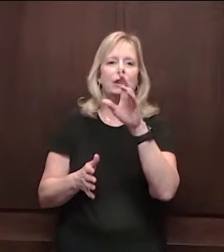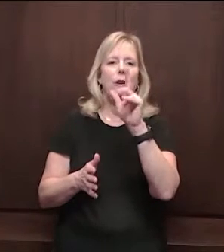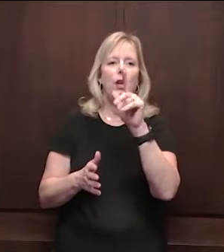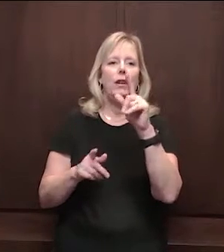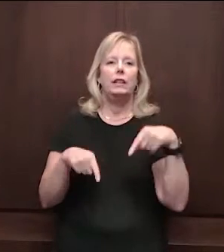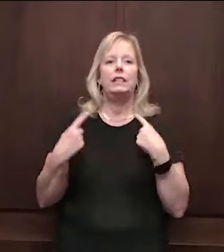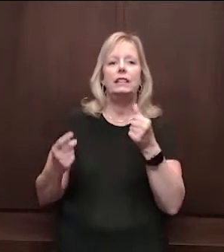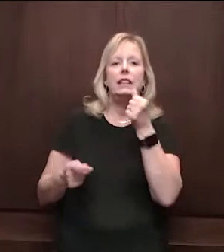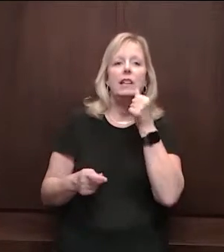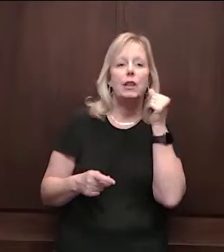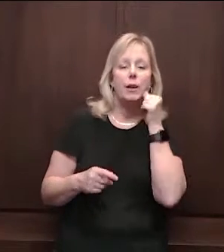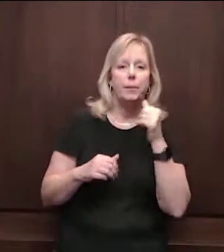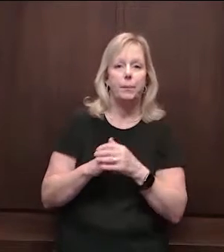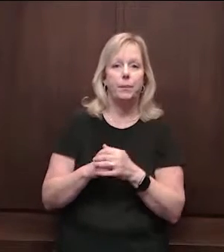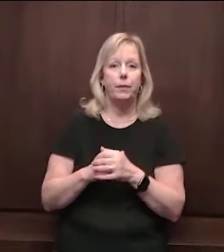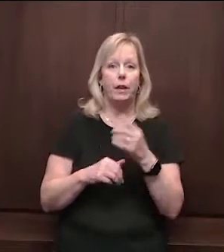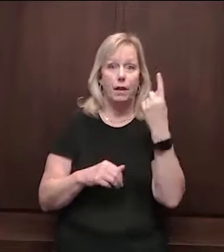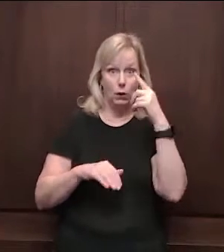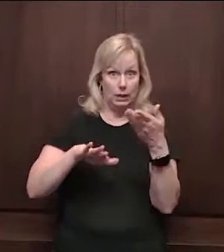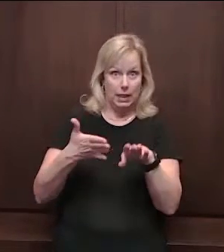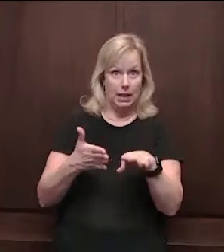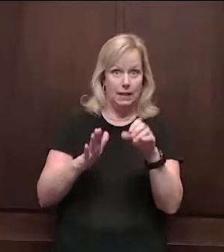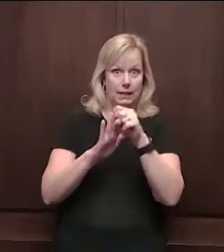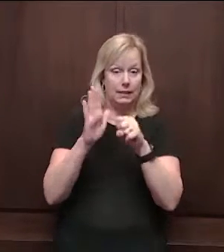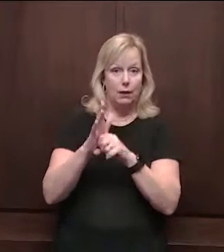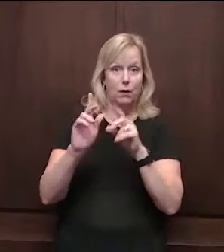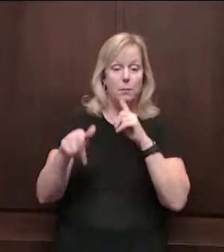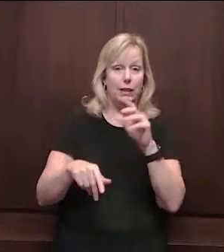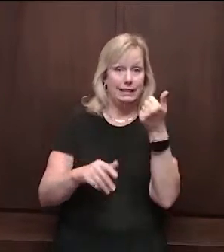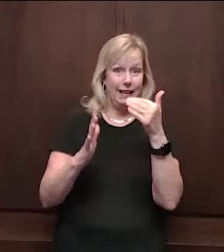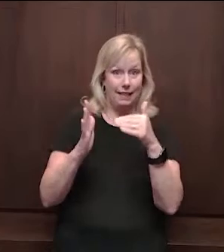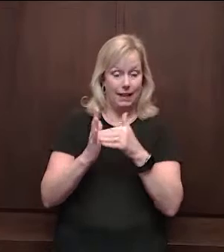12,623 from yesterday. And for deaths, the state is reporting